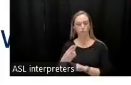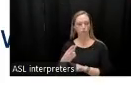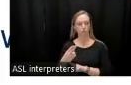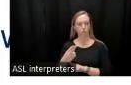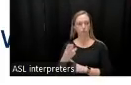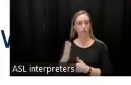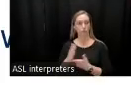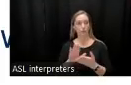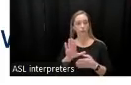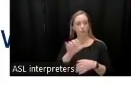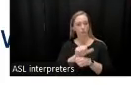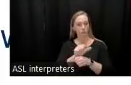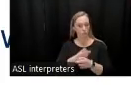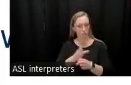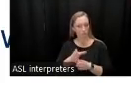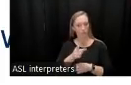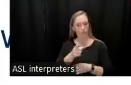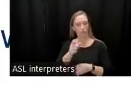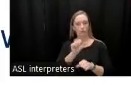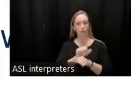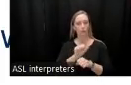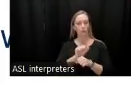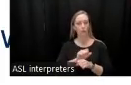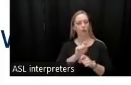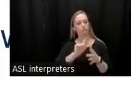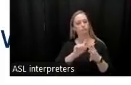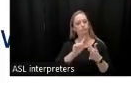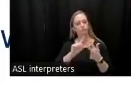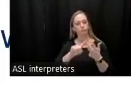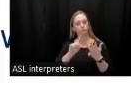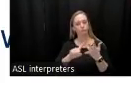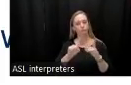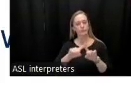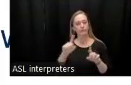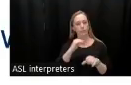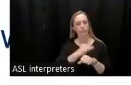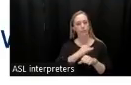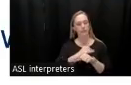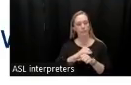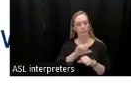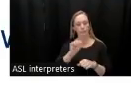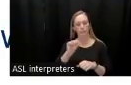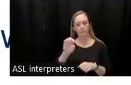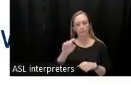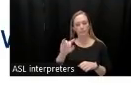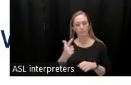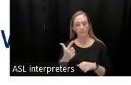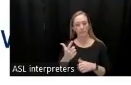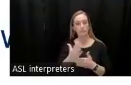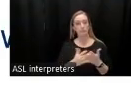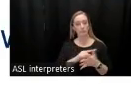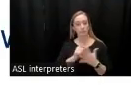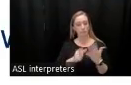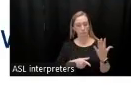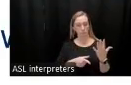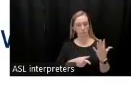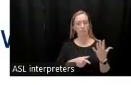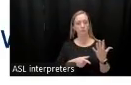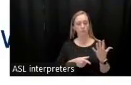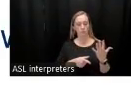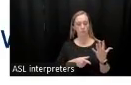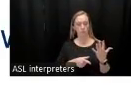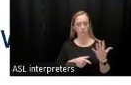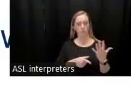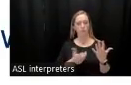career, you will have worked in multiple different institutional settings, and in some of those places you've been exposed to